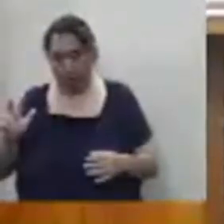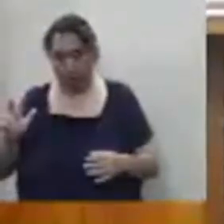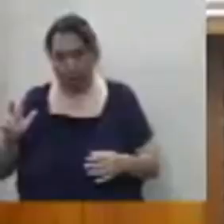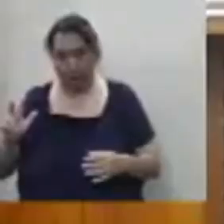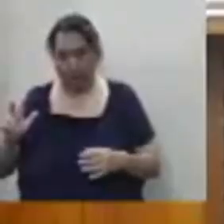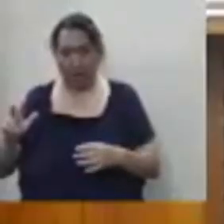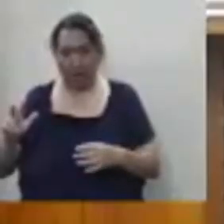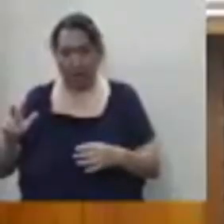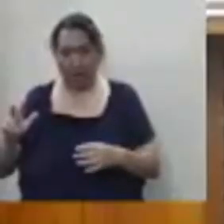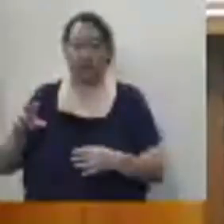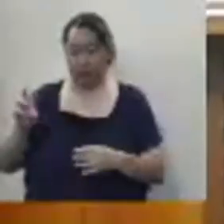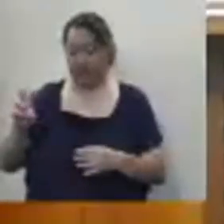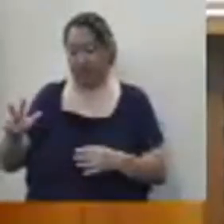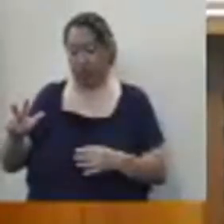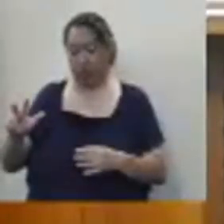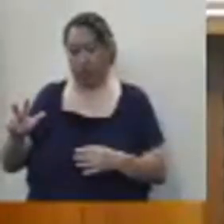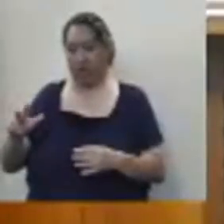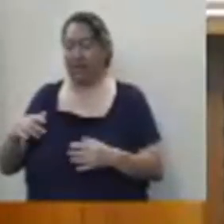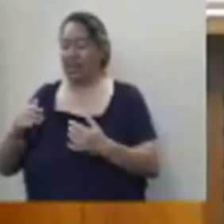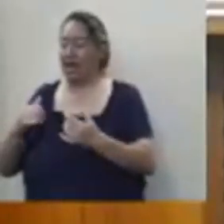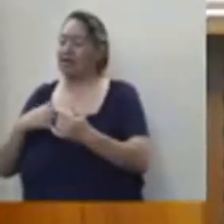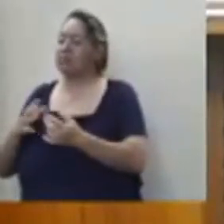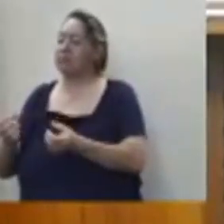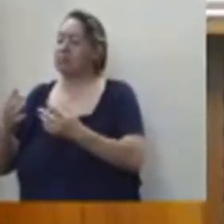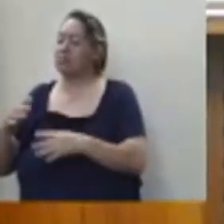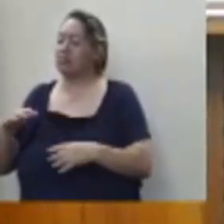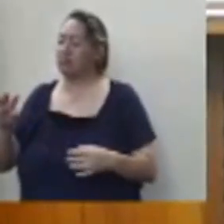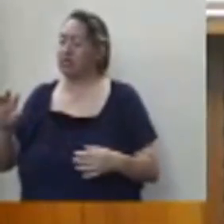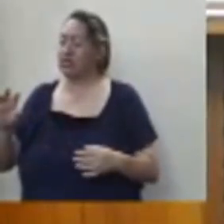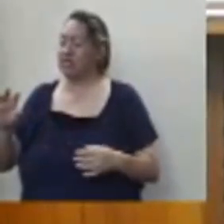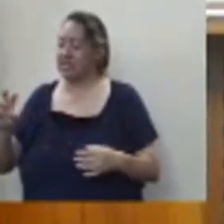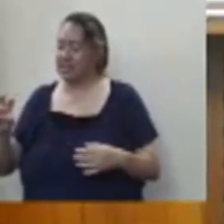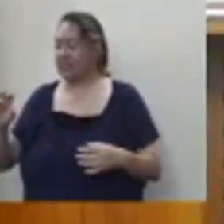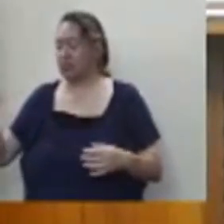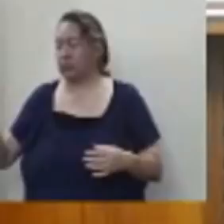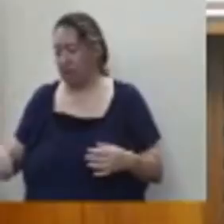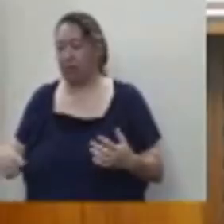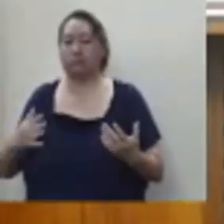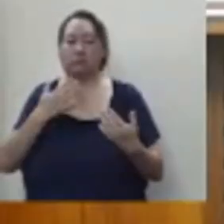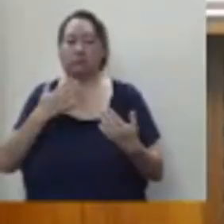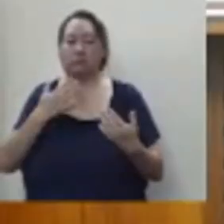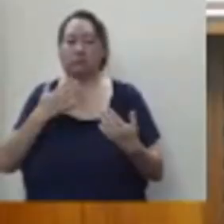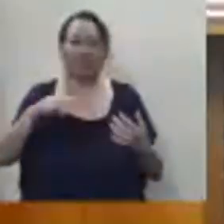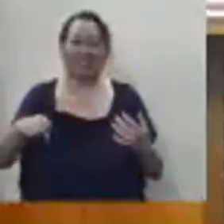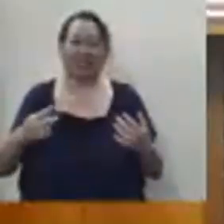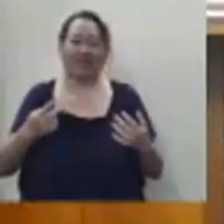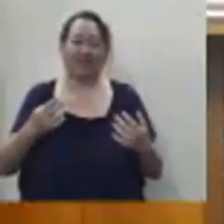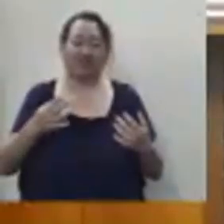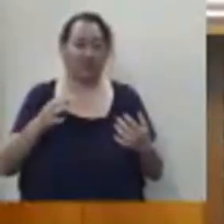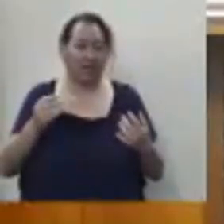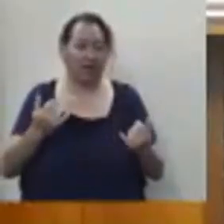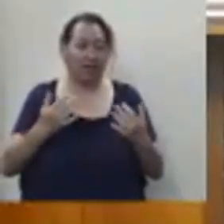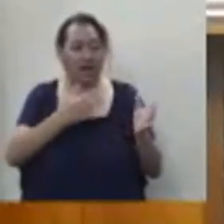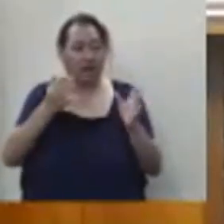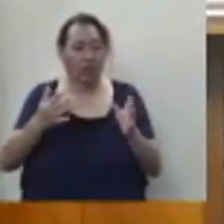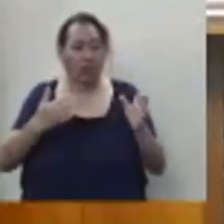135 cases, which translates to 46.67% of our cases. Thank you, Stephanie. Next, we have the graph